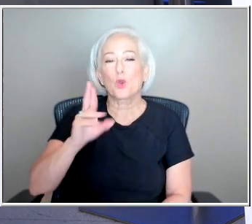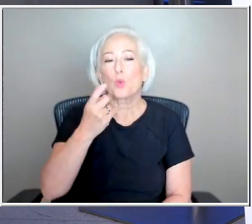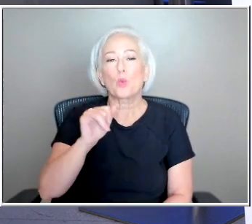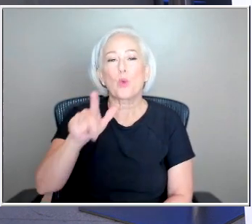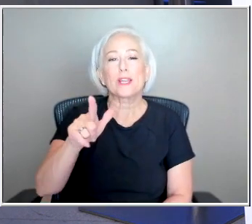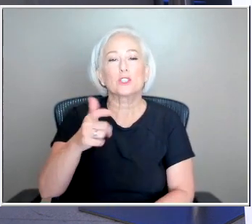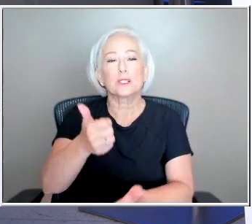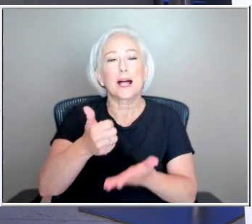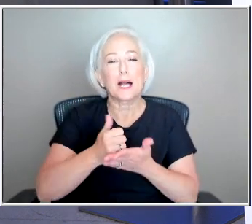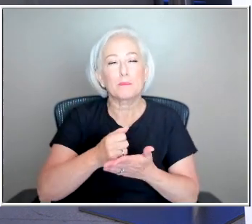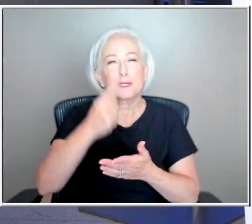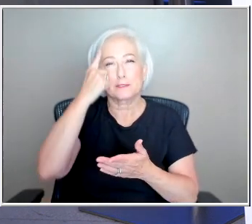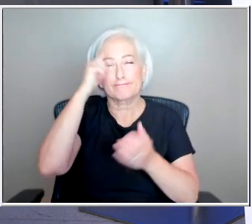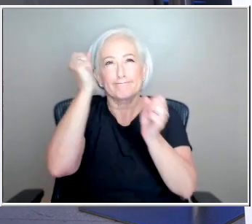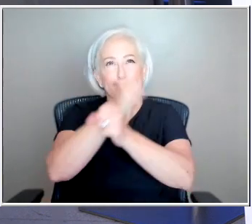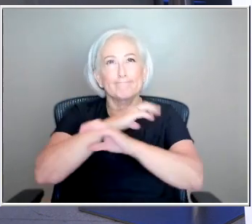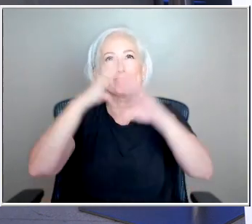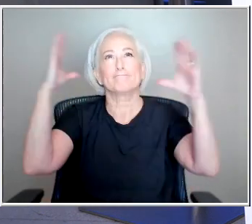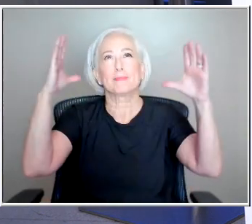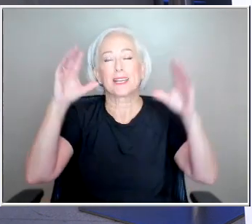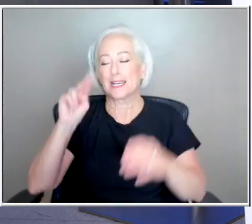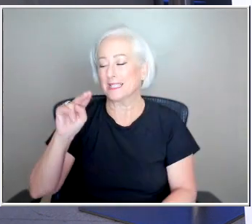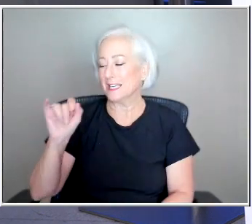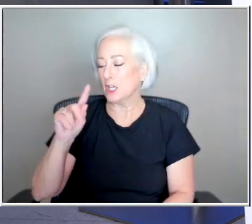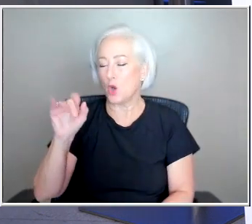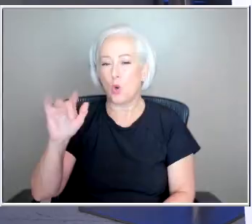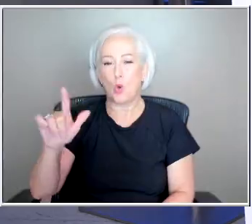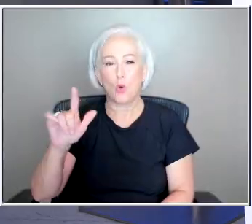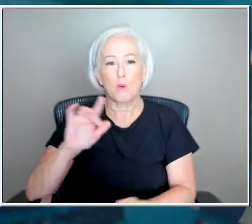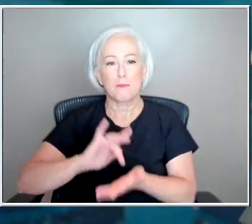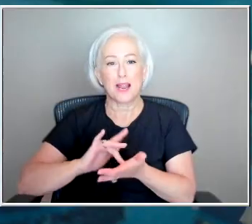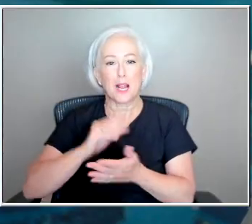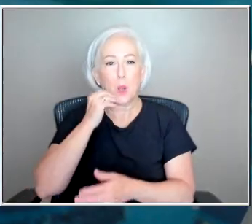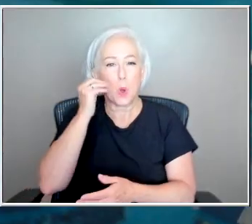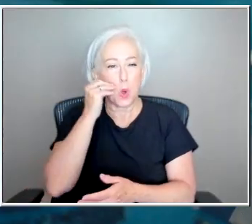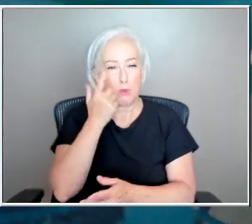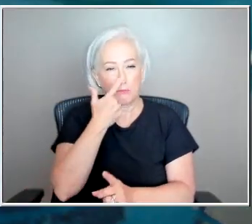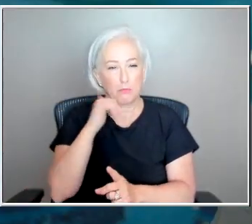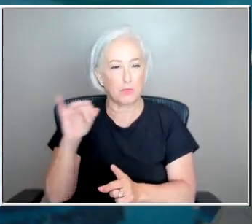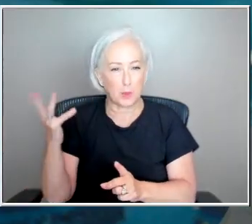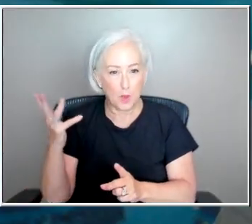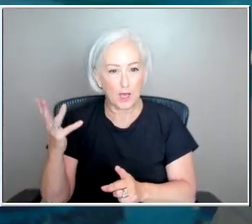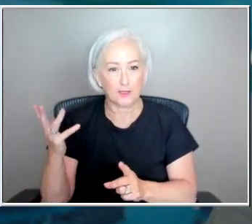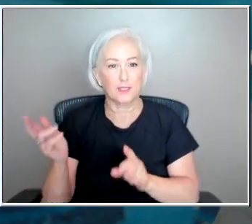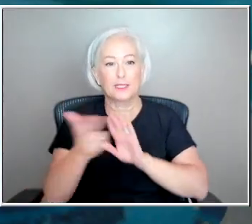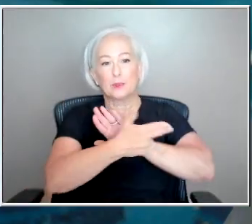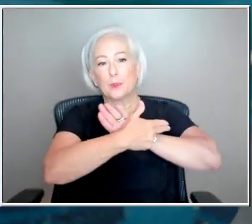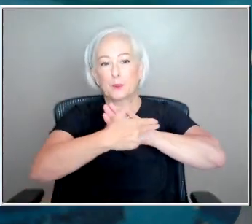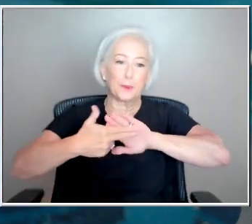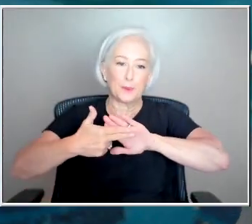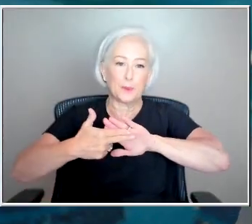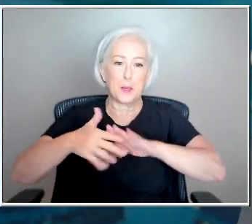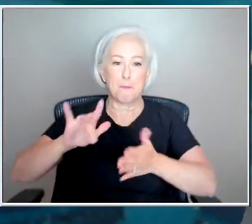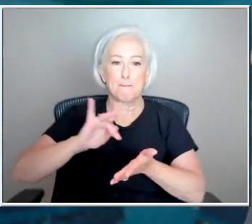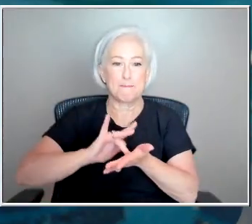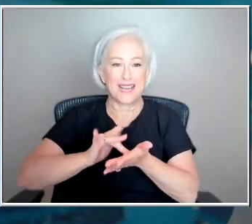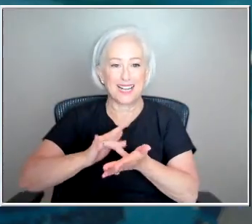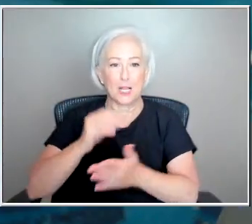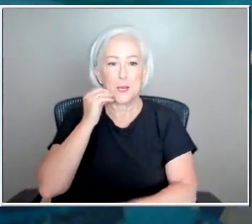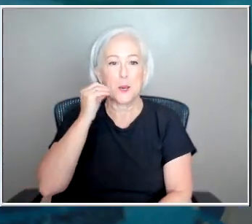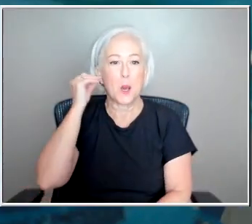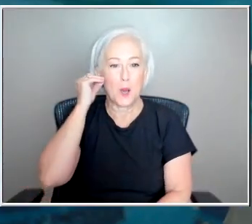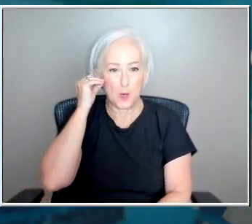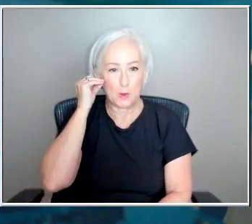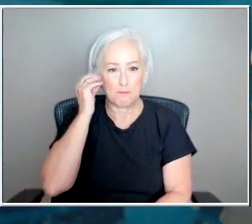medical home. What is that? What is the idea behind that? Yeah, so we're designated as a medical home. Some clinics receive that designation.